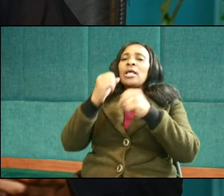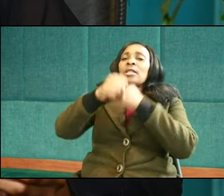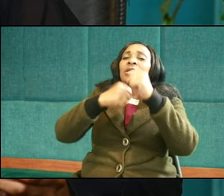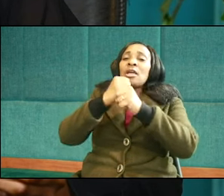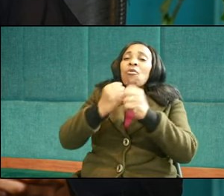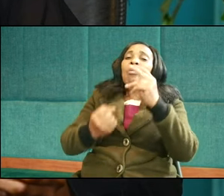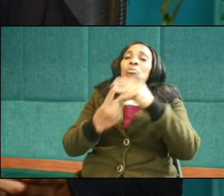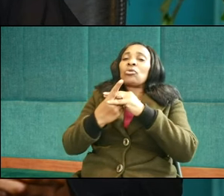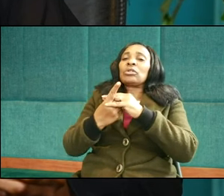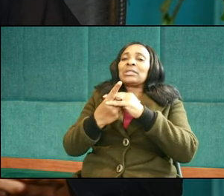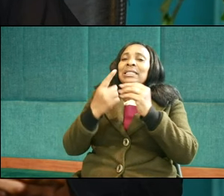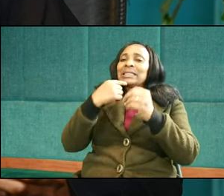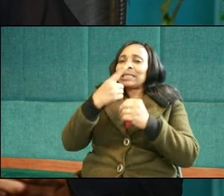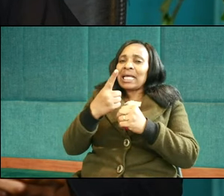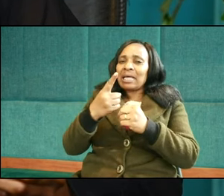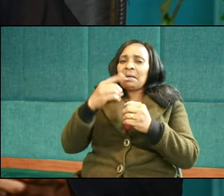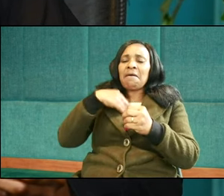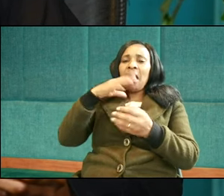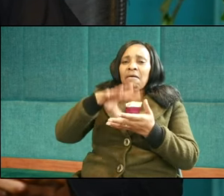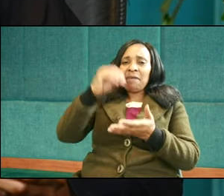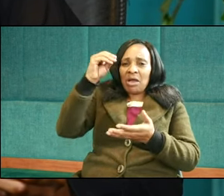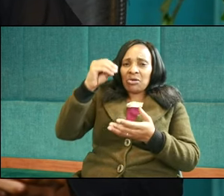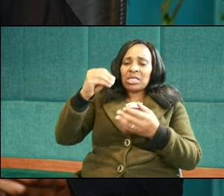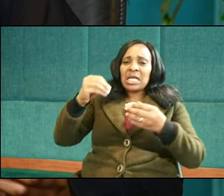I find no pleasure in them."